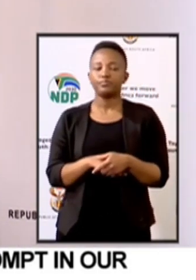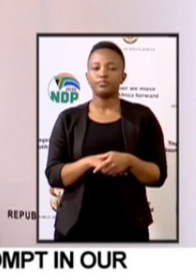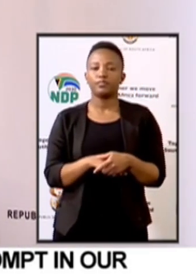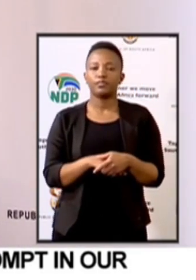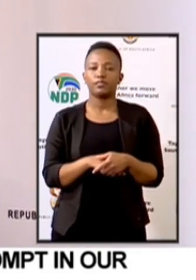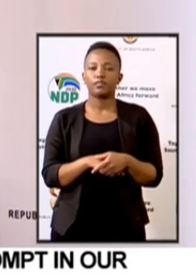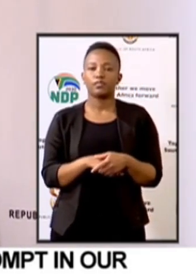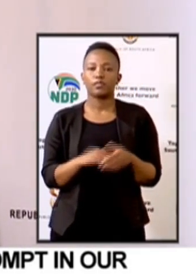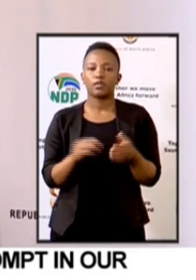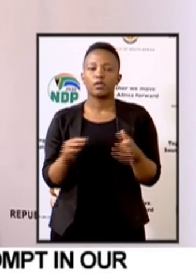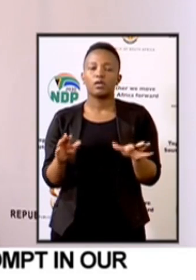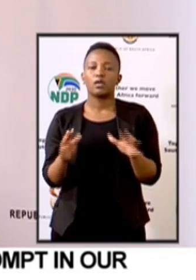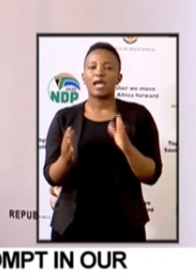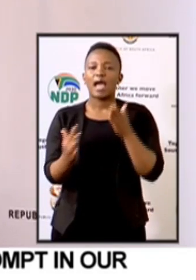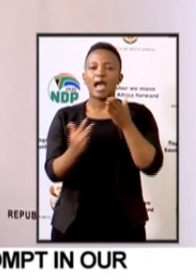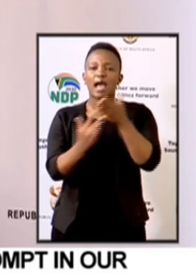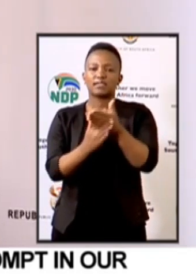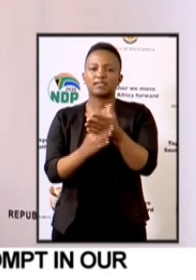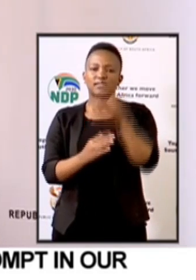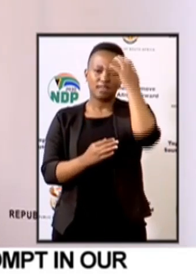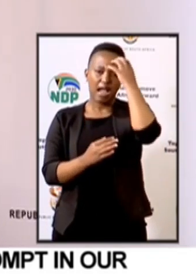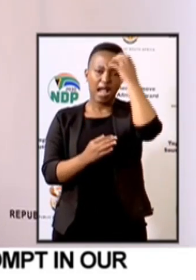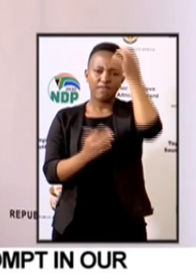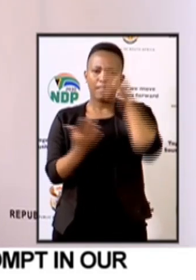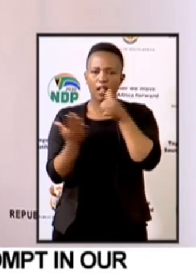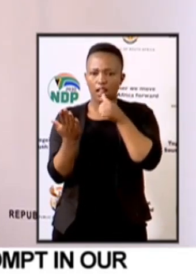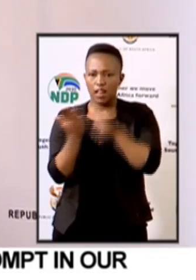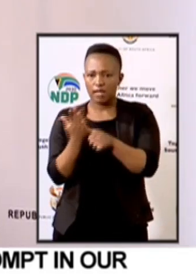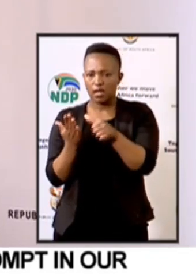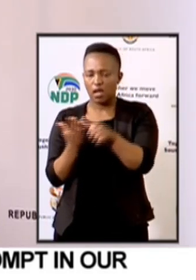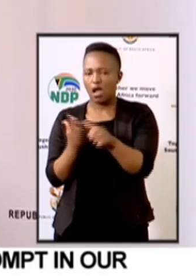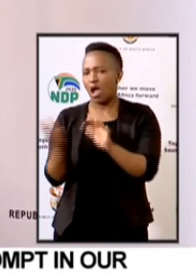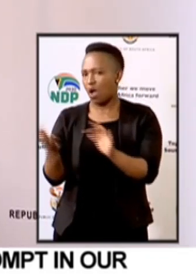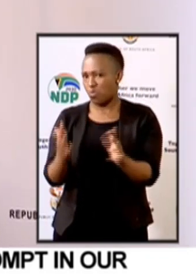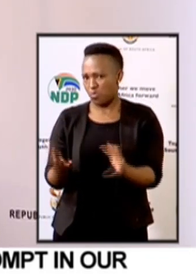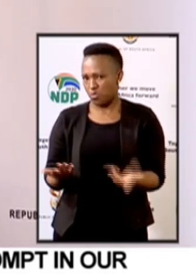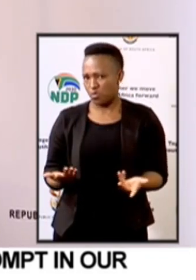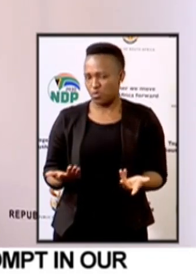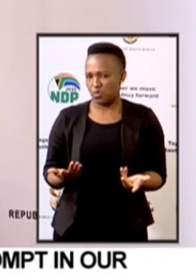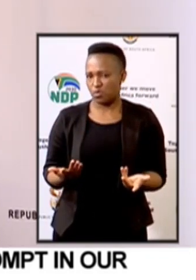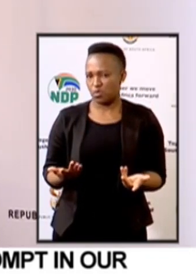Access to circulars, I would say